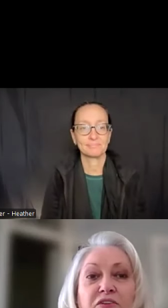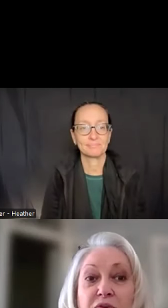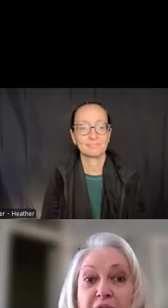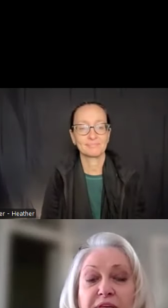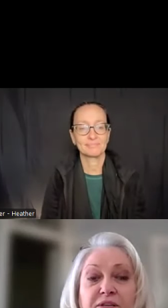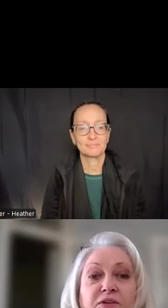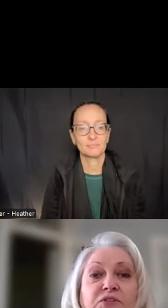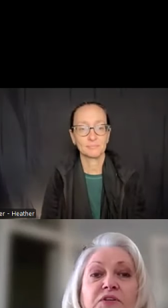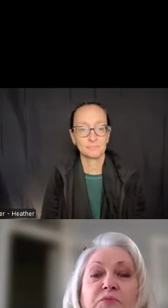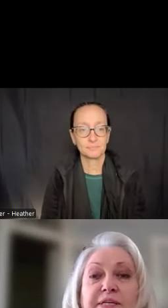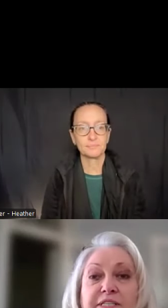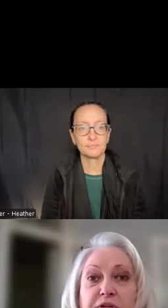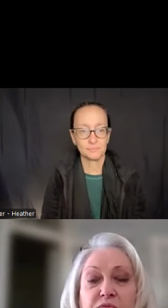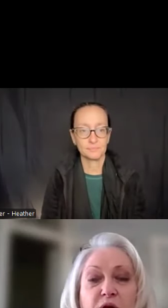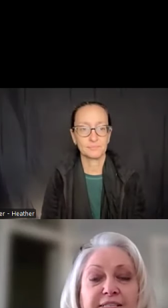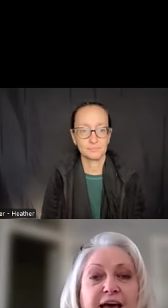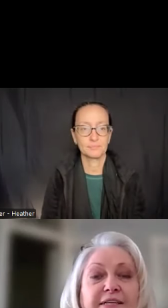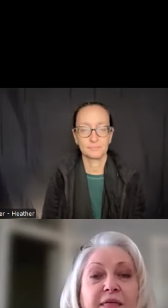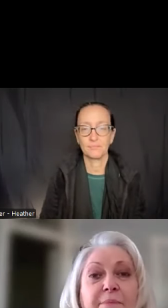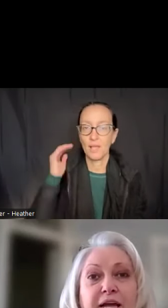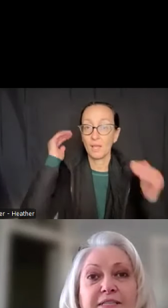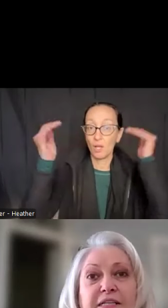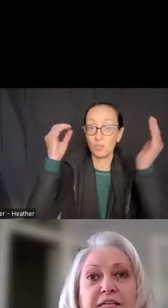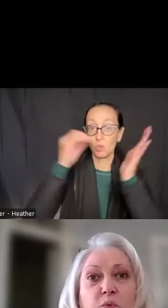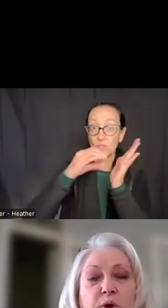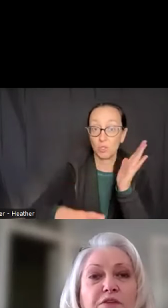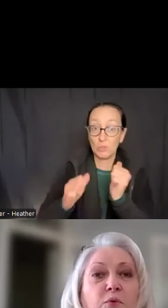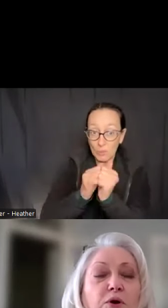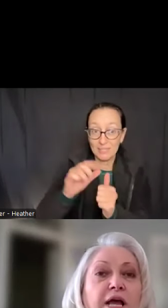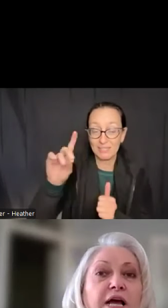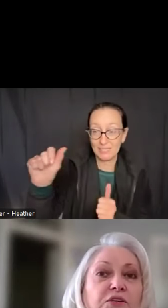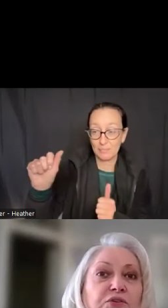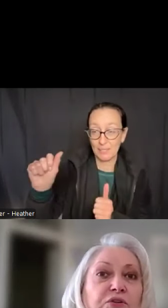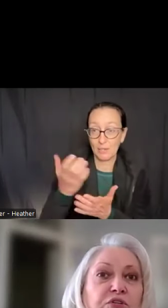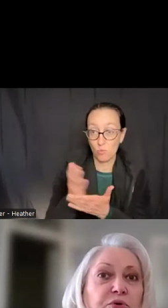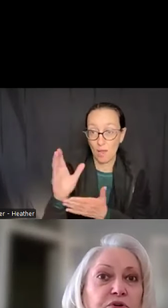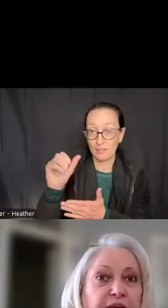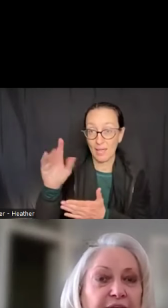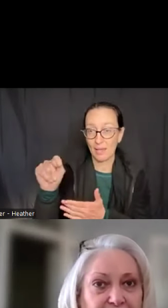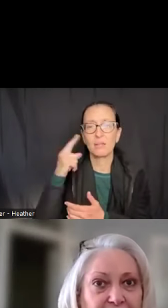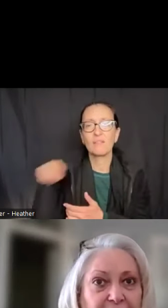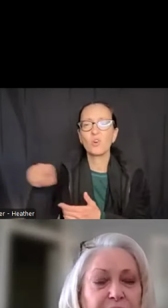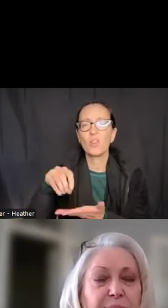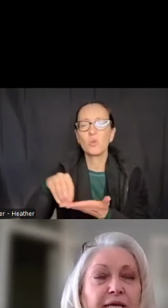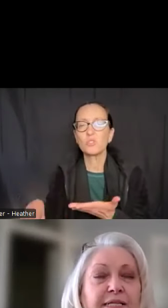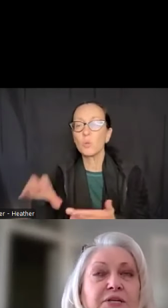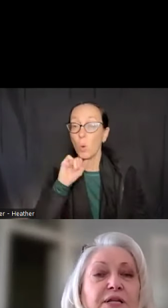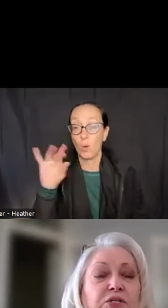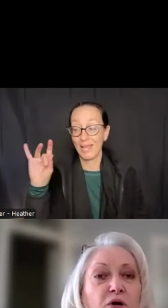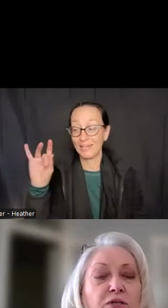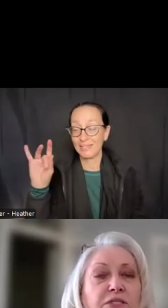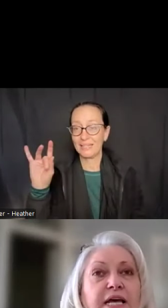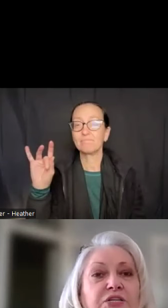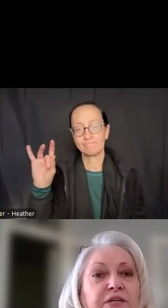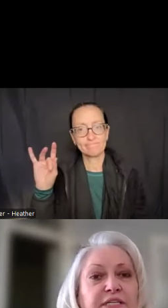Okay, we also have the Adult Students with Disability Rights Act, and that basically is a way for students who are turning 18 and being considered